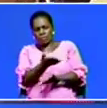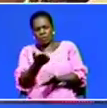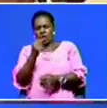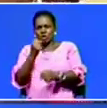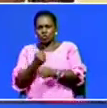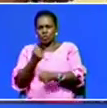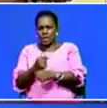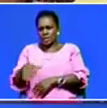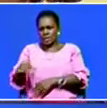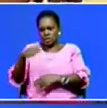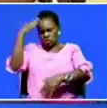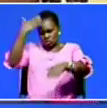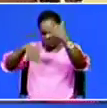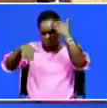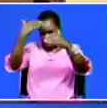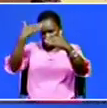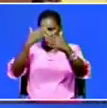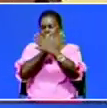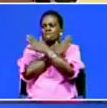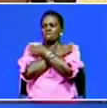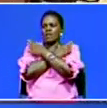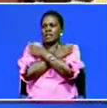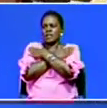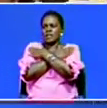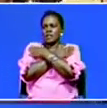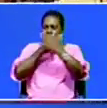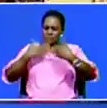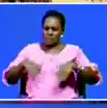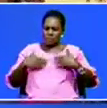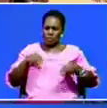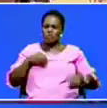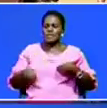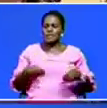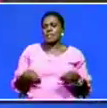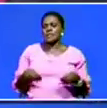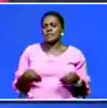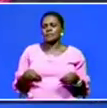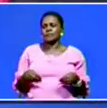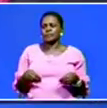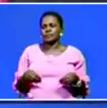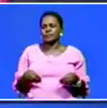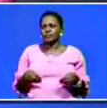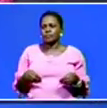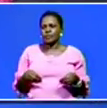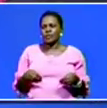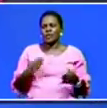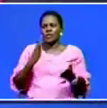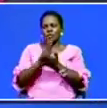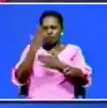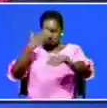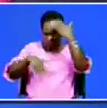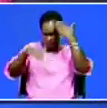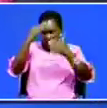this university friendly for people living with a disability. Isipokuwa tu chuo kikuu